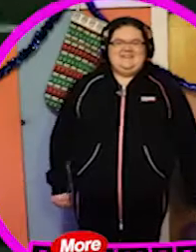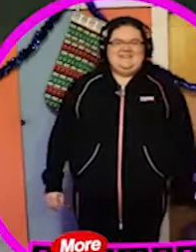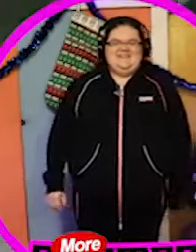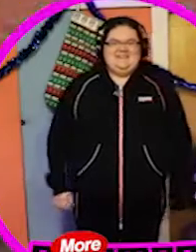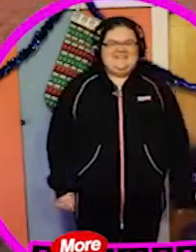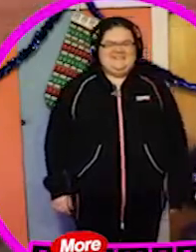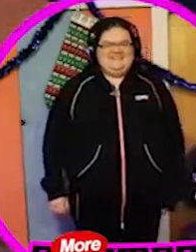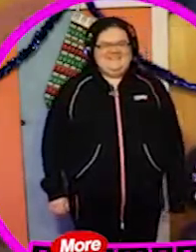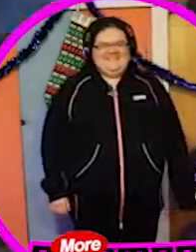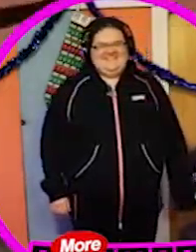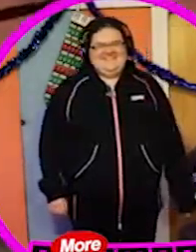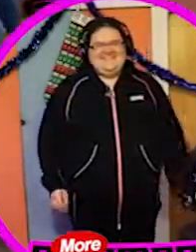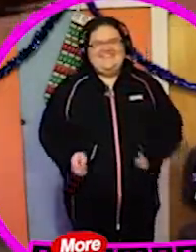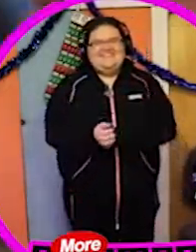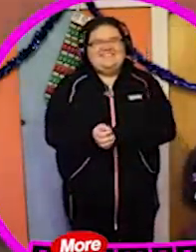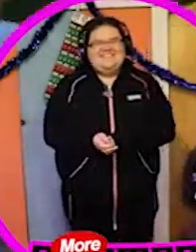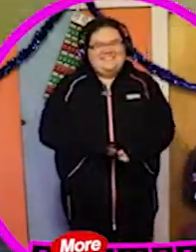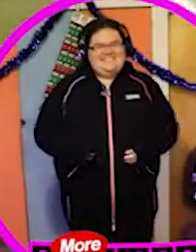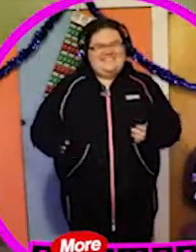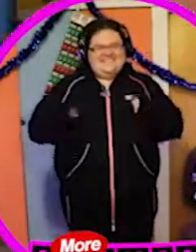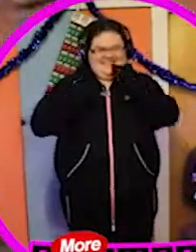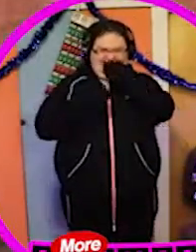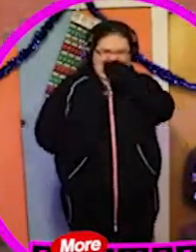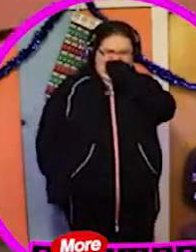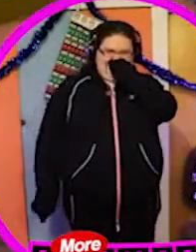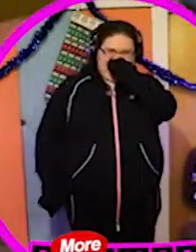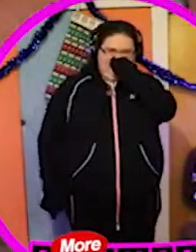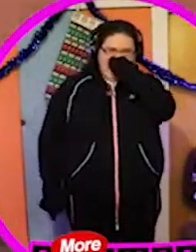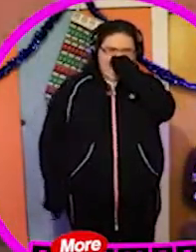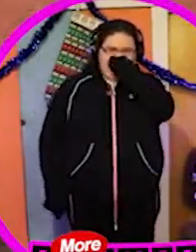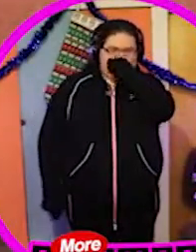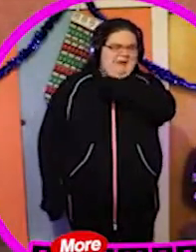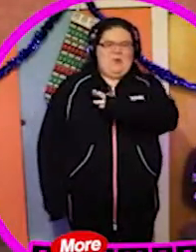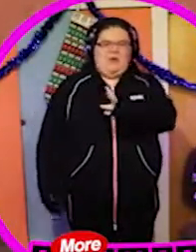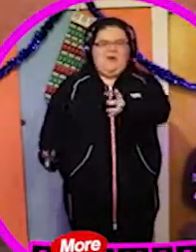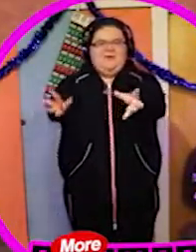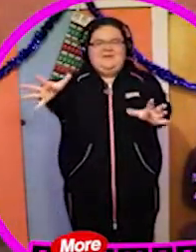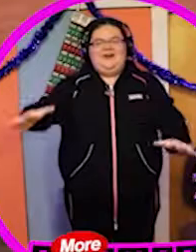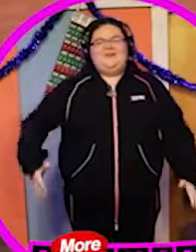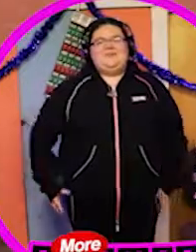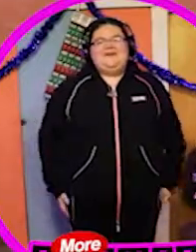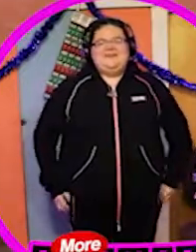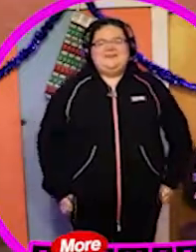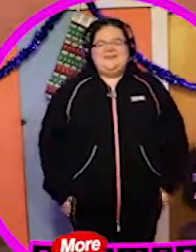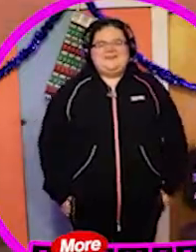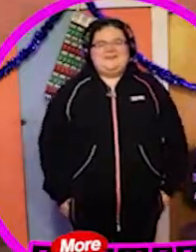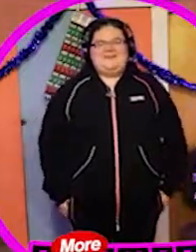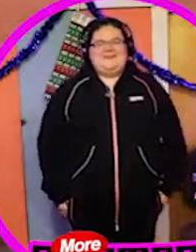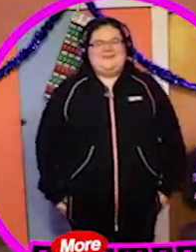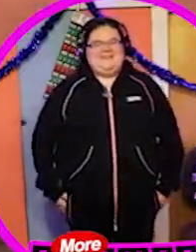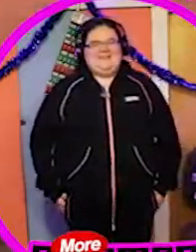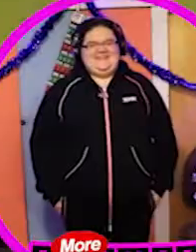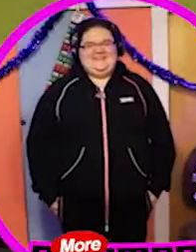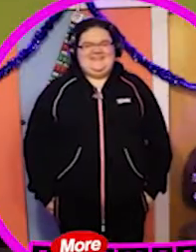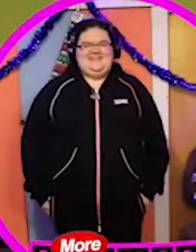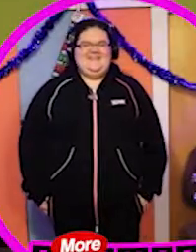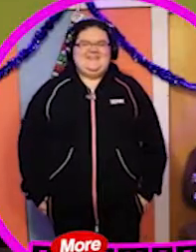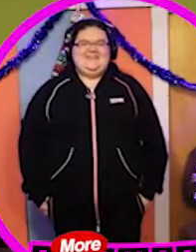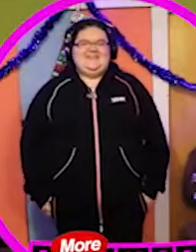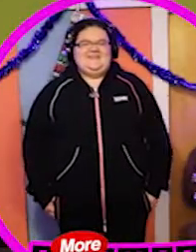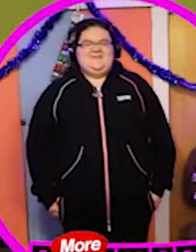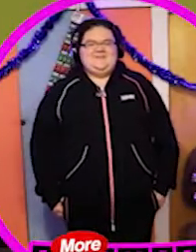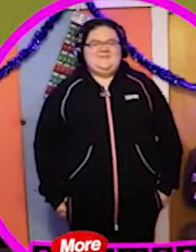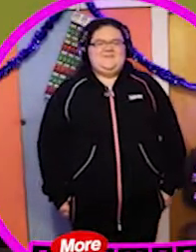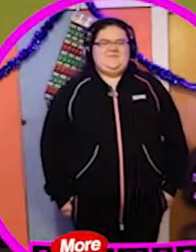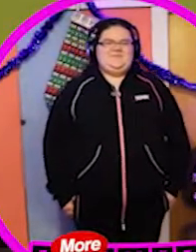JJ's so scared. He's like, I'm not doing it. He's like, nope. Oh my god, oh my god, pushed! Yo! Hey, JJ, you dead? No, they're trying to kill me! Wait, Matt's done